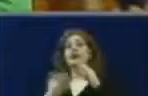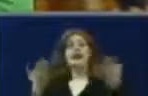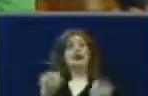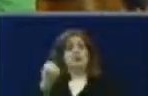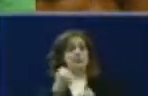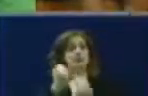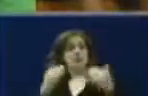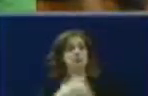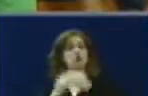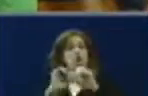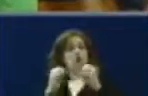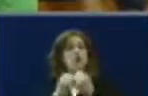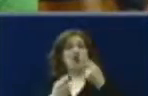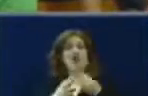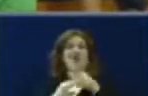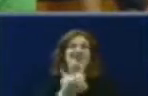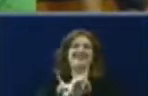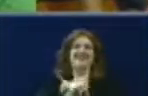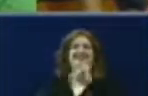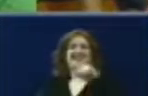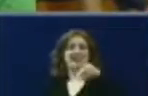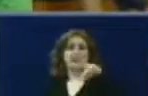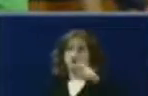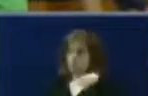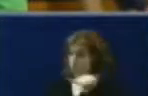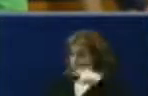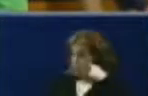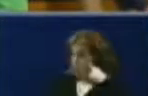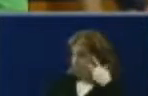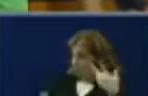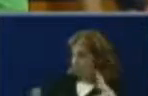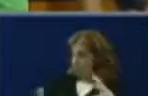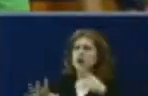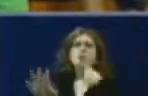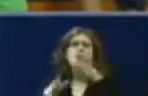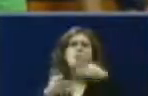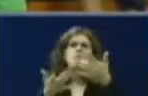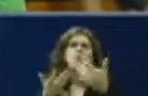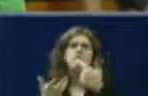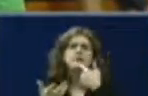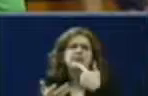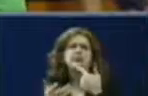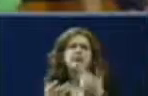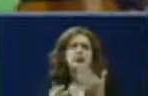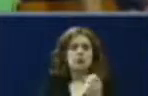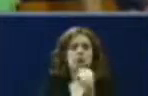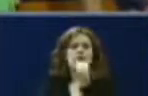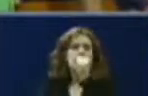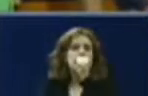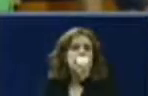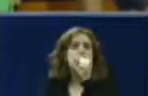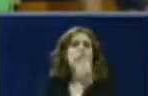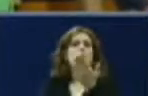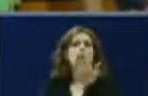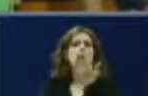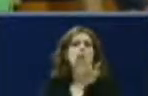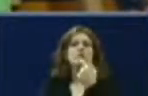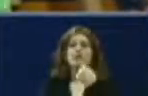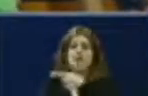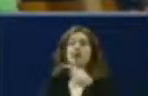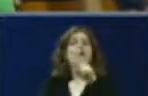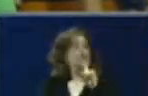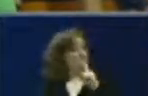new organization called Dear JCPS. Perhaps you've heard of us. I'm sorry, speak a little closer to the mic and I couldn't hear what you said. Sure